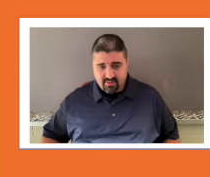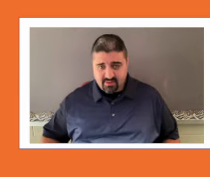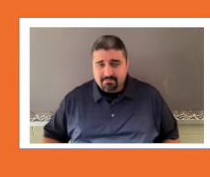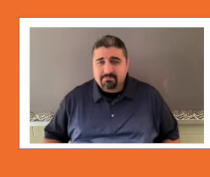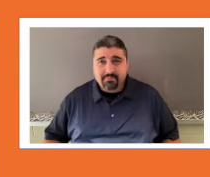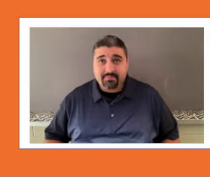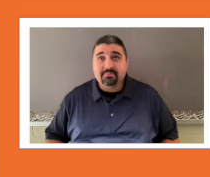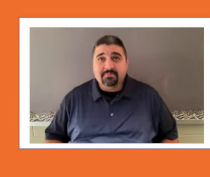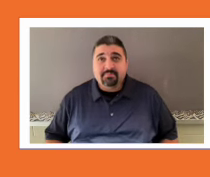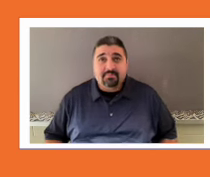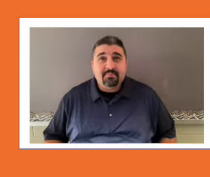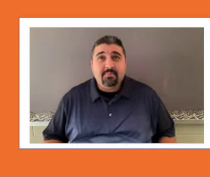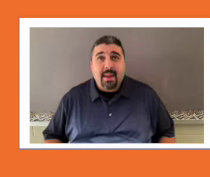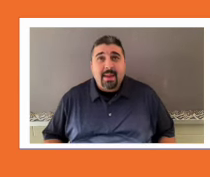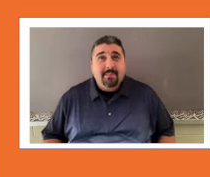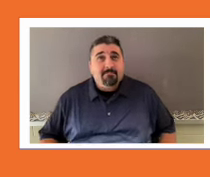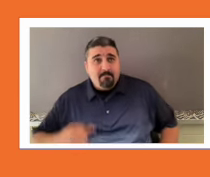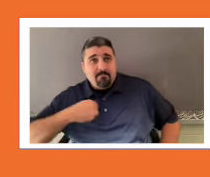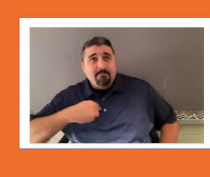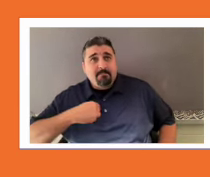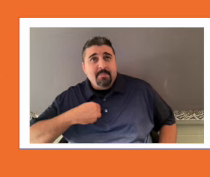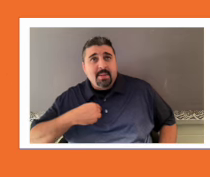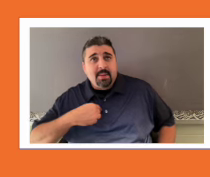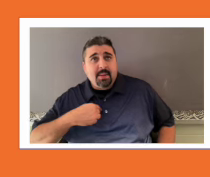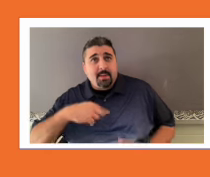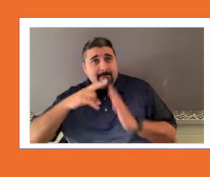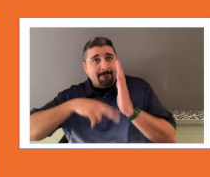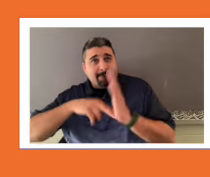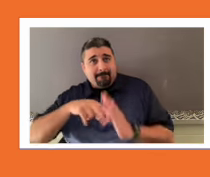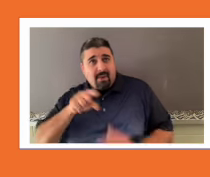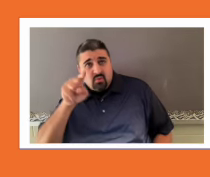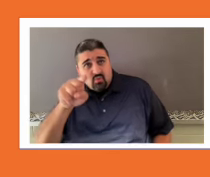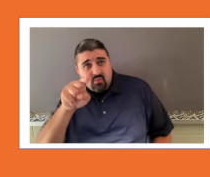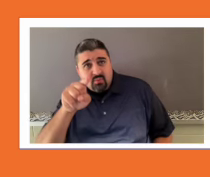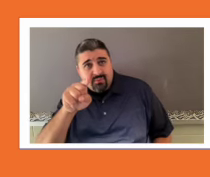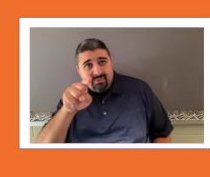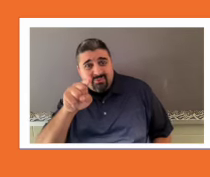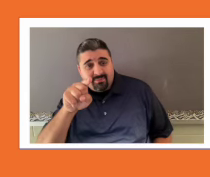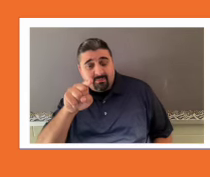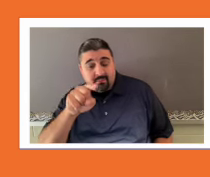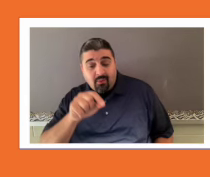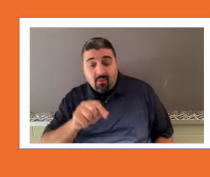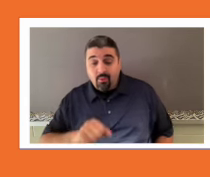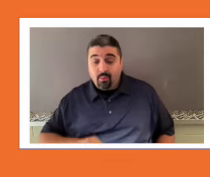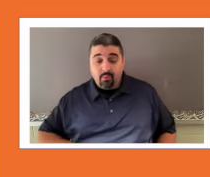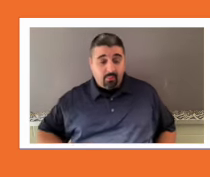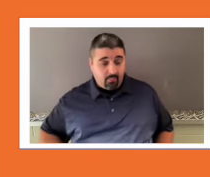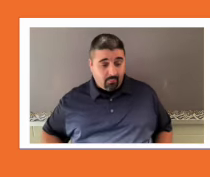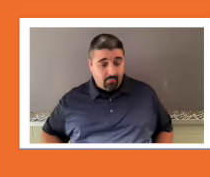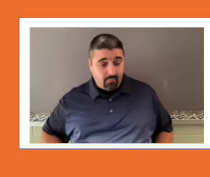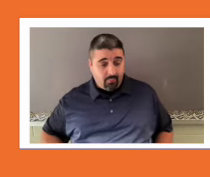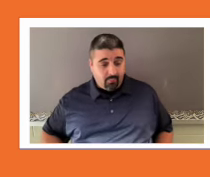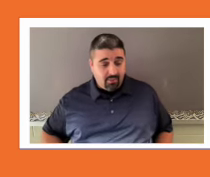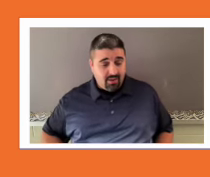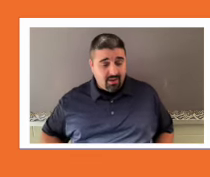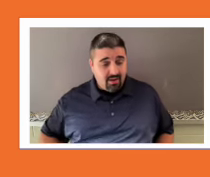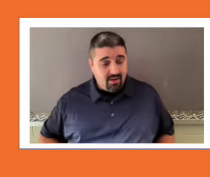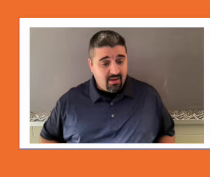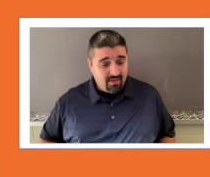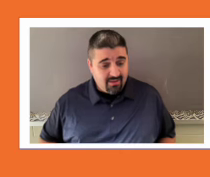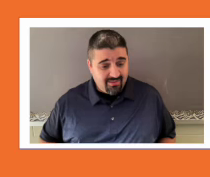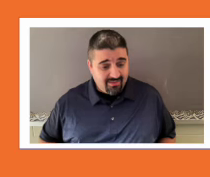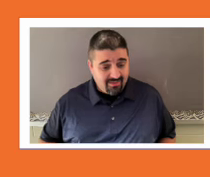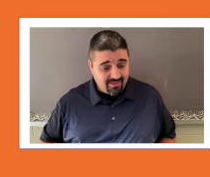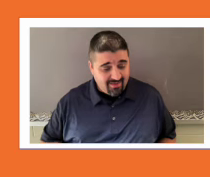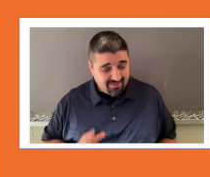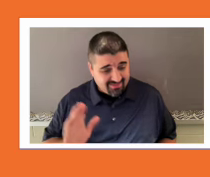Me? He said. Me paint you. Good, I said. No one